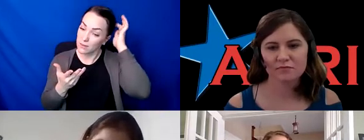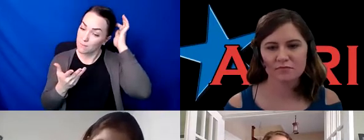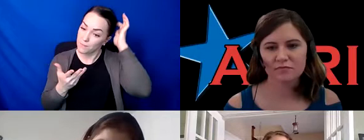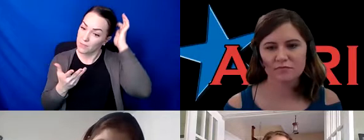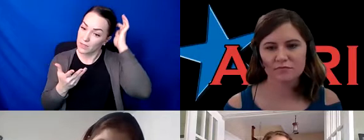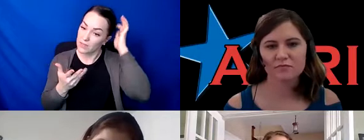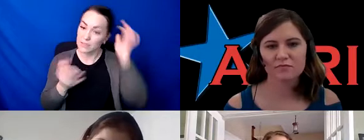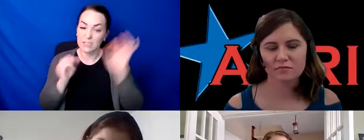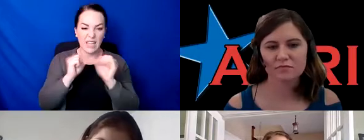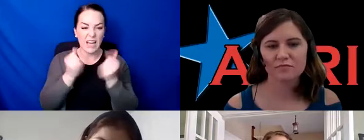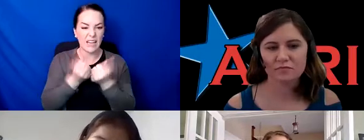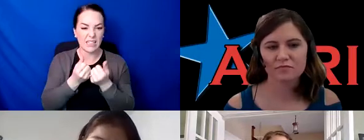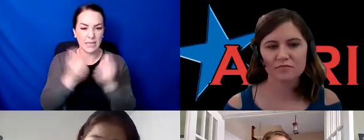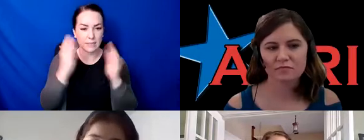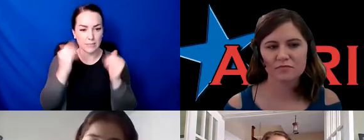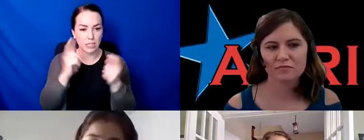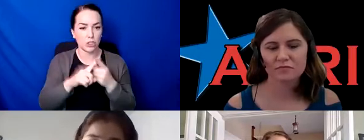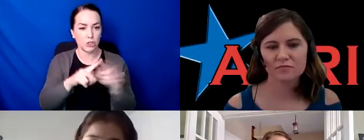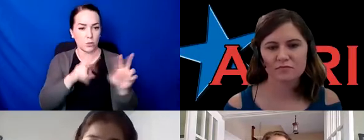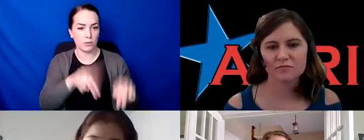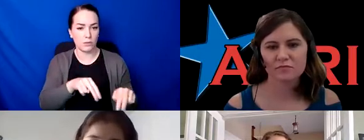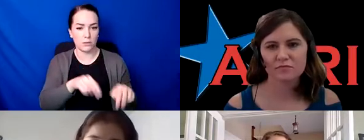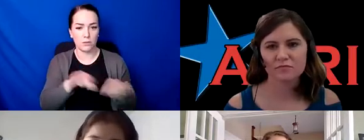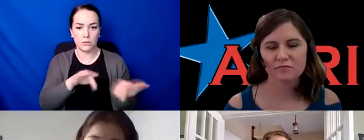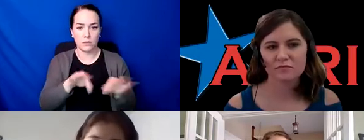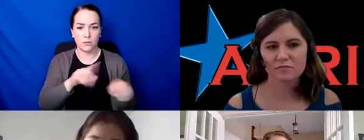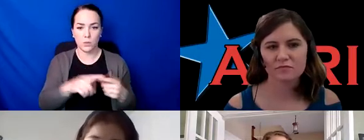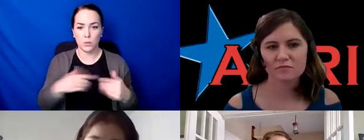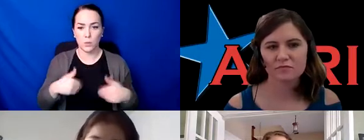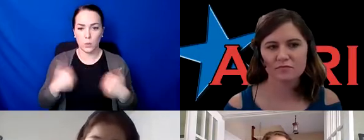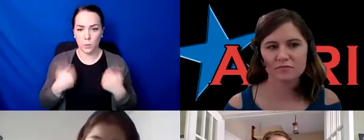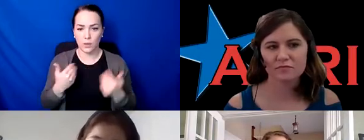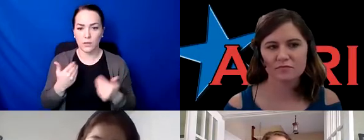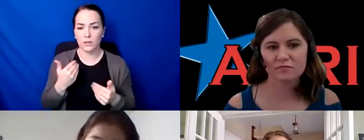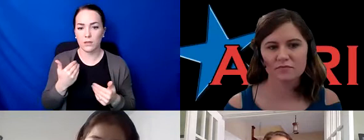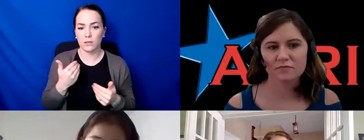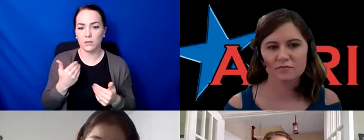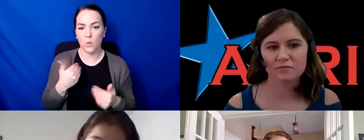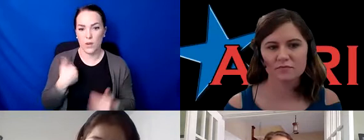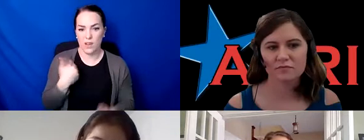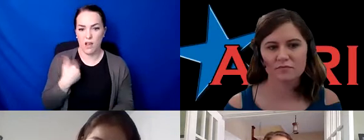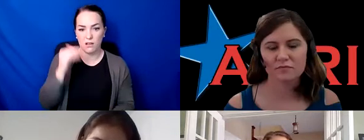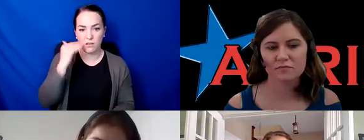talk down to youth and young adults. And I know, like, when I was a